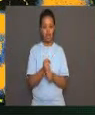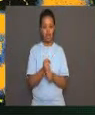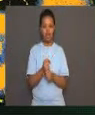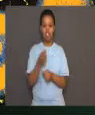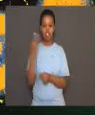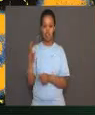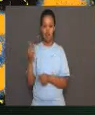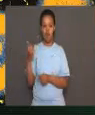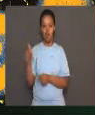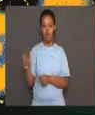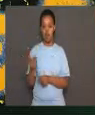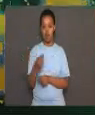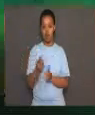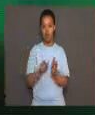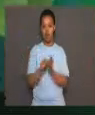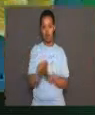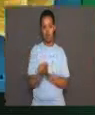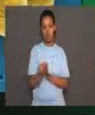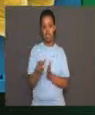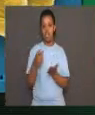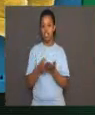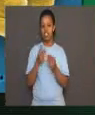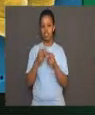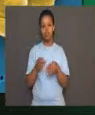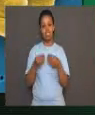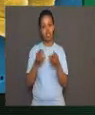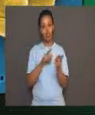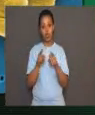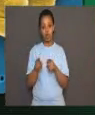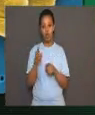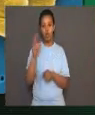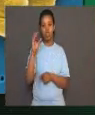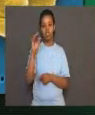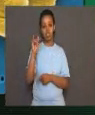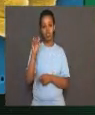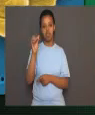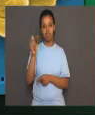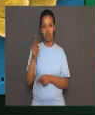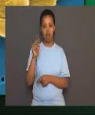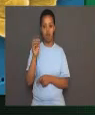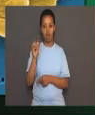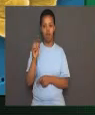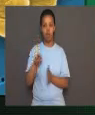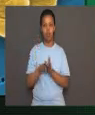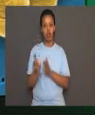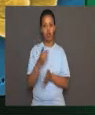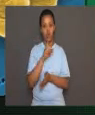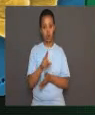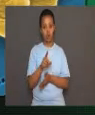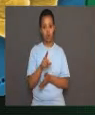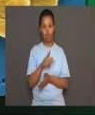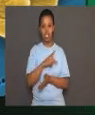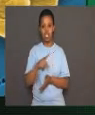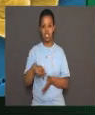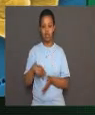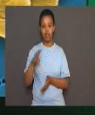blue-green algae, which are called cyanobacteria. The kingdom Monera